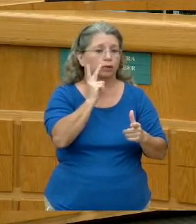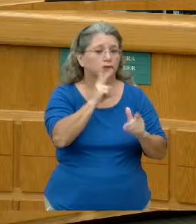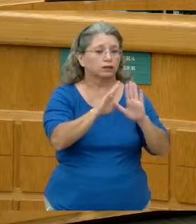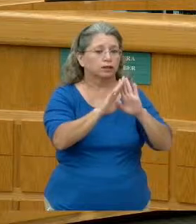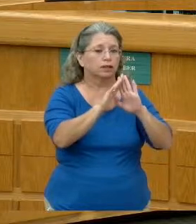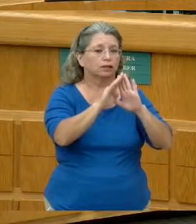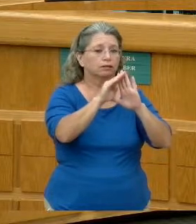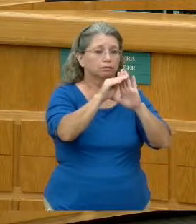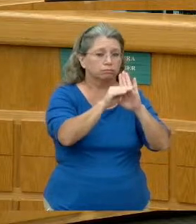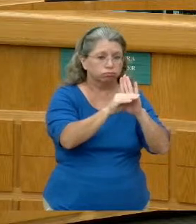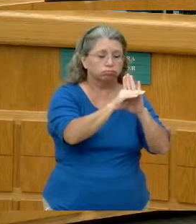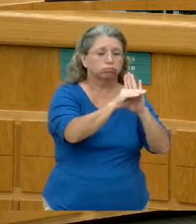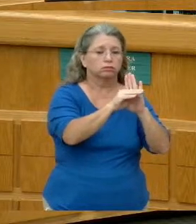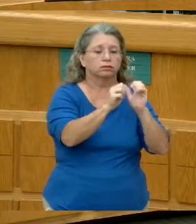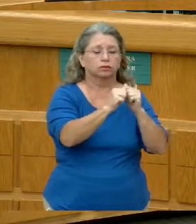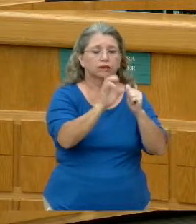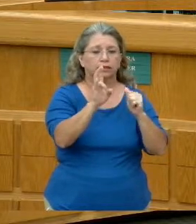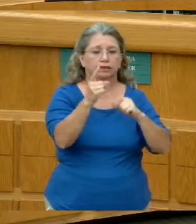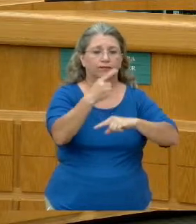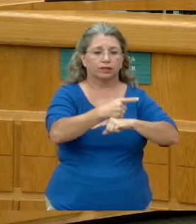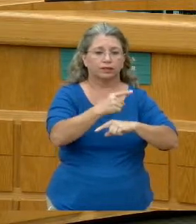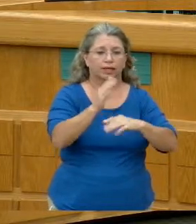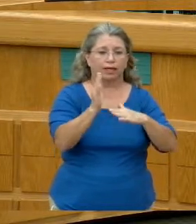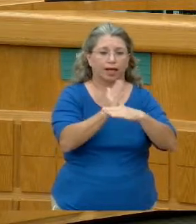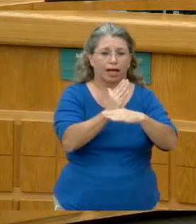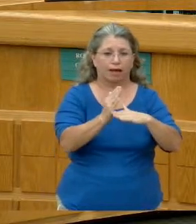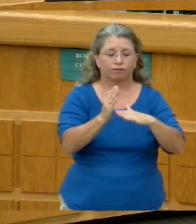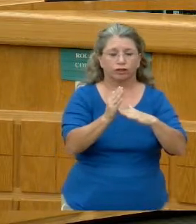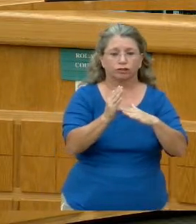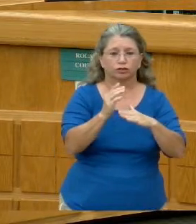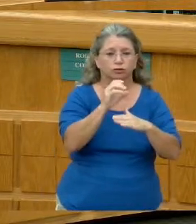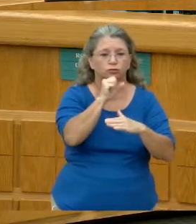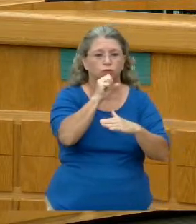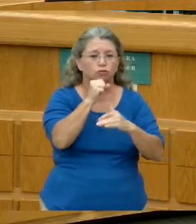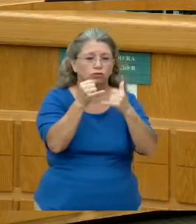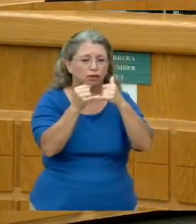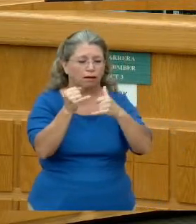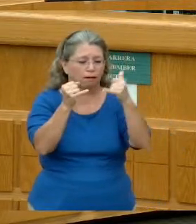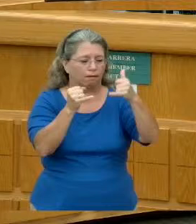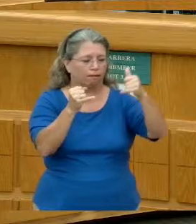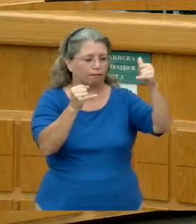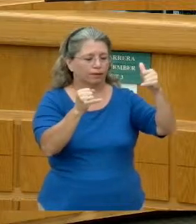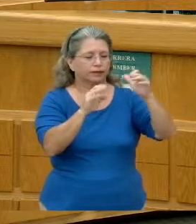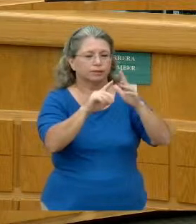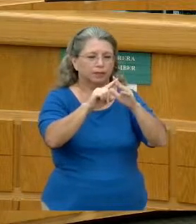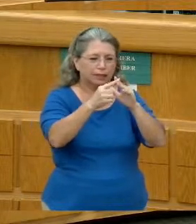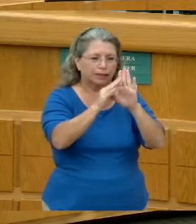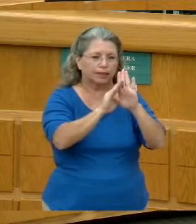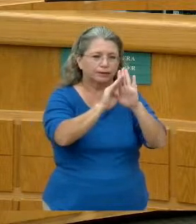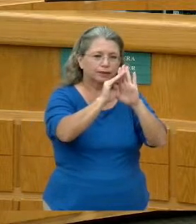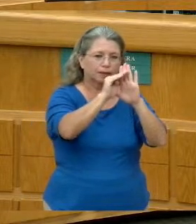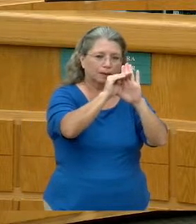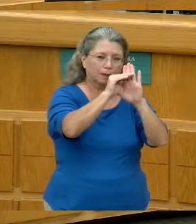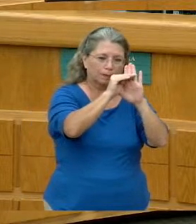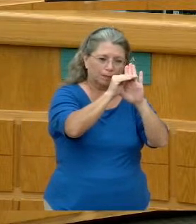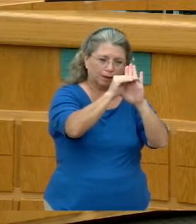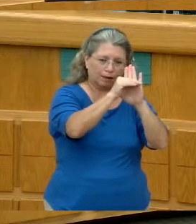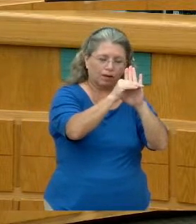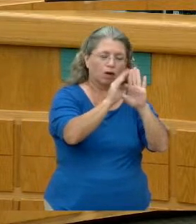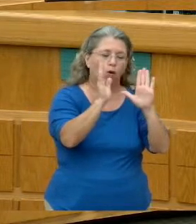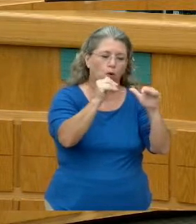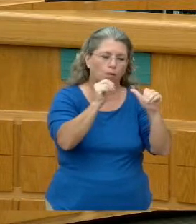down here. You can see the 7-day average trend lines beginning to come down, and we hope that that'll continue that